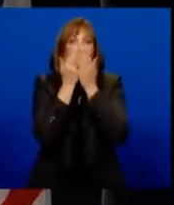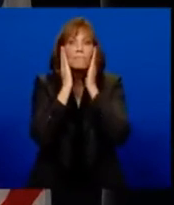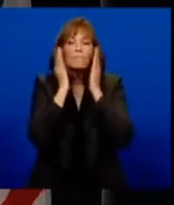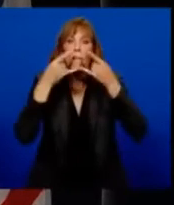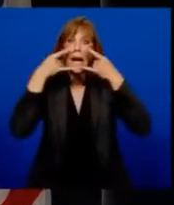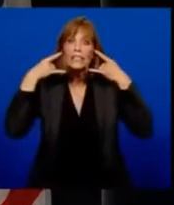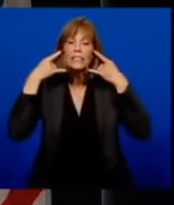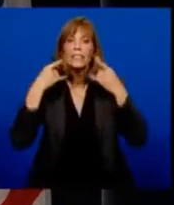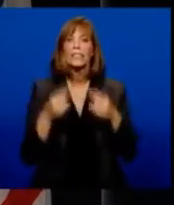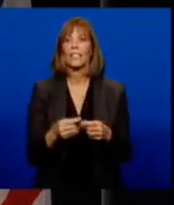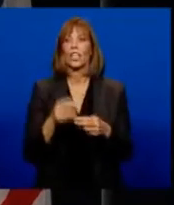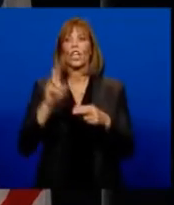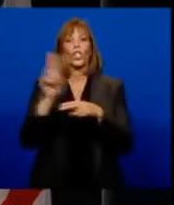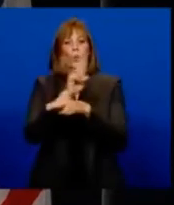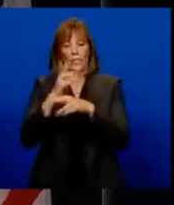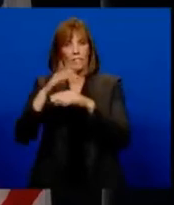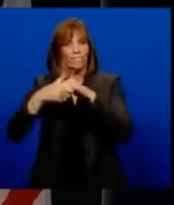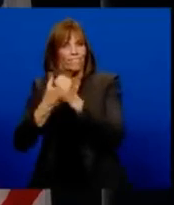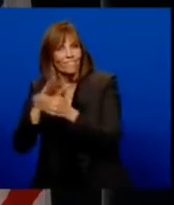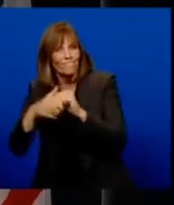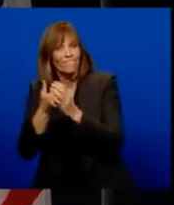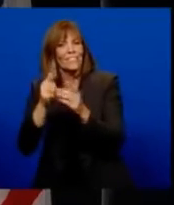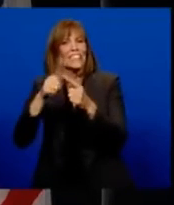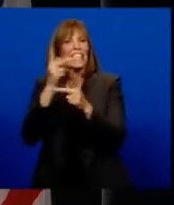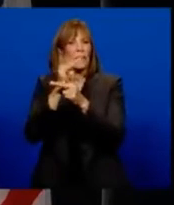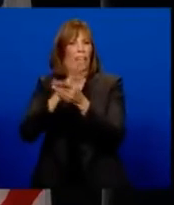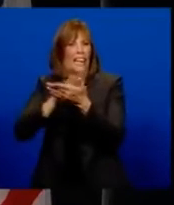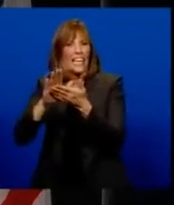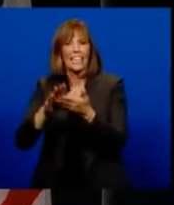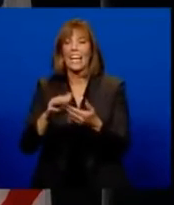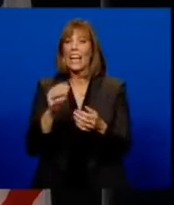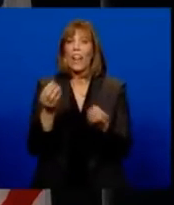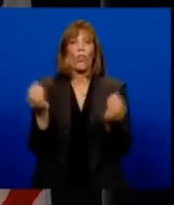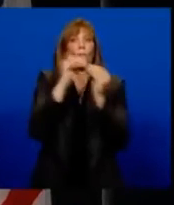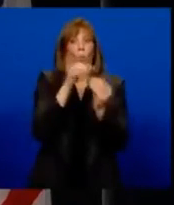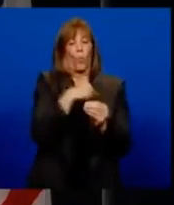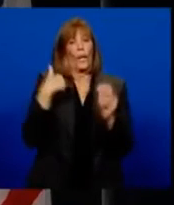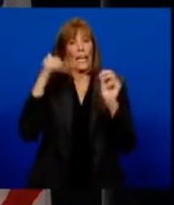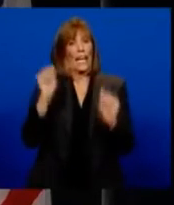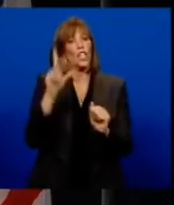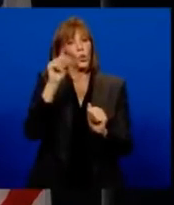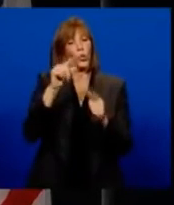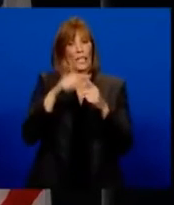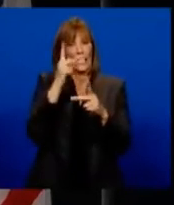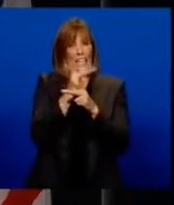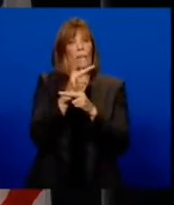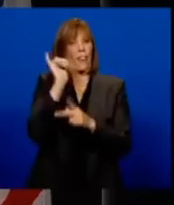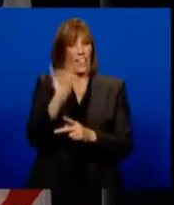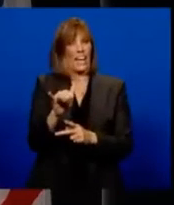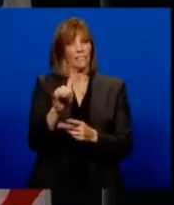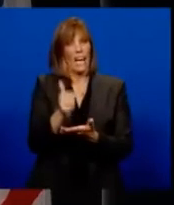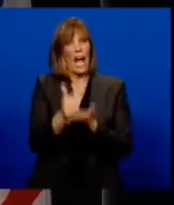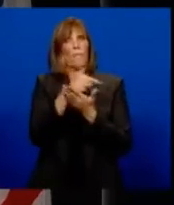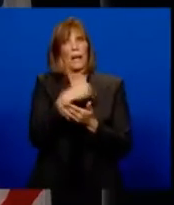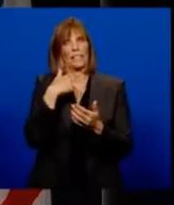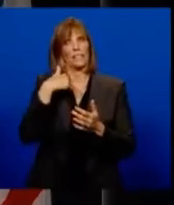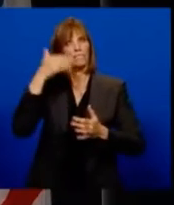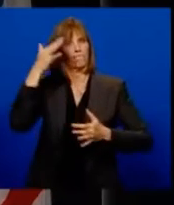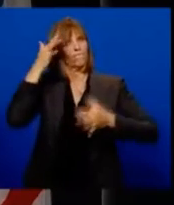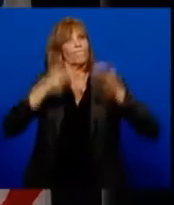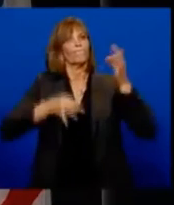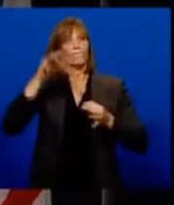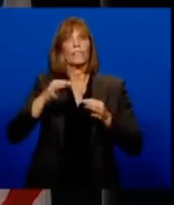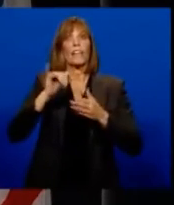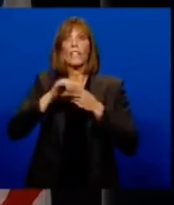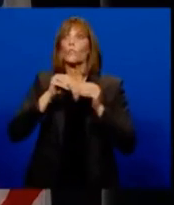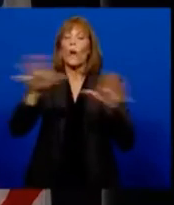frequent hand washing. The more we can support, each other, right, in making those decisions, those healthy decisions, we'll see that